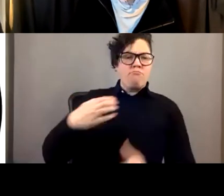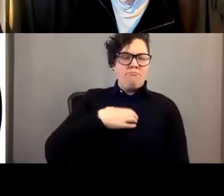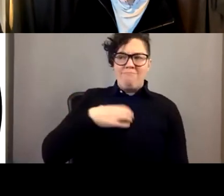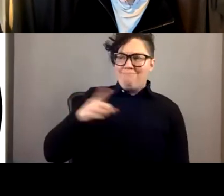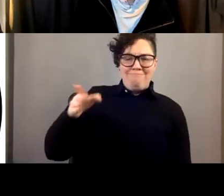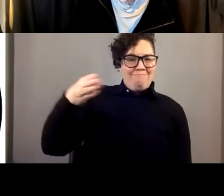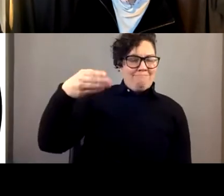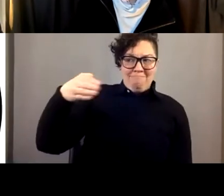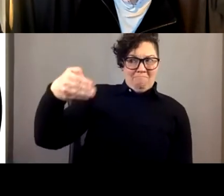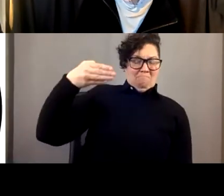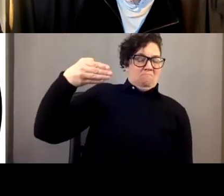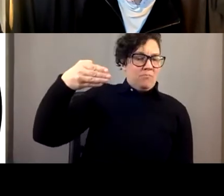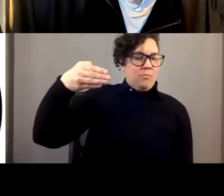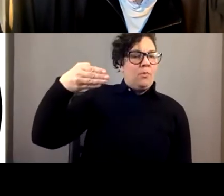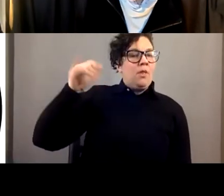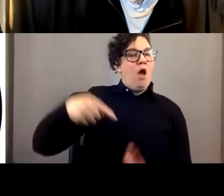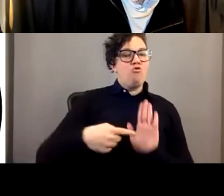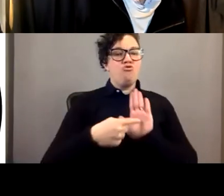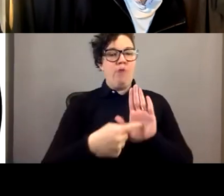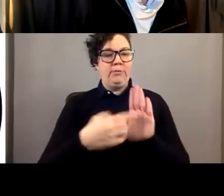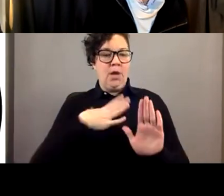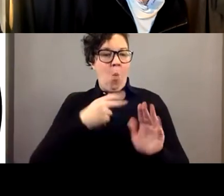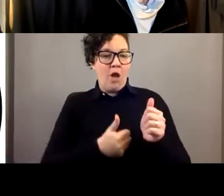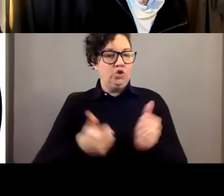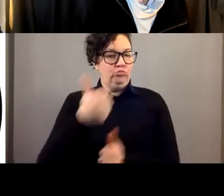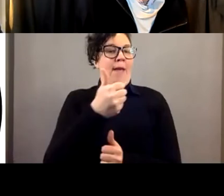they consider it a symbol of white supremacy.